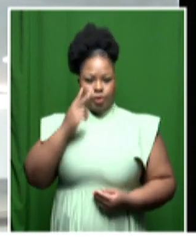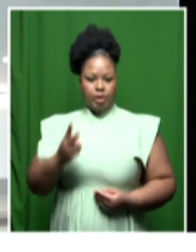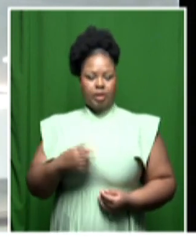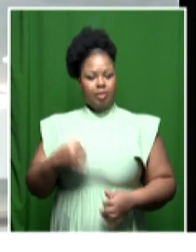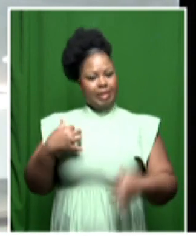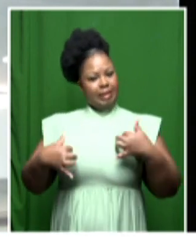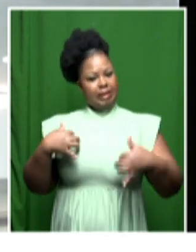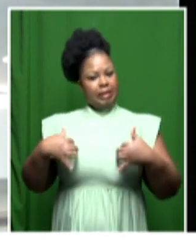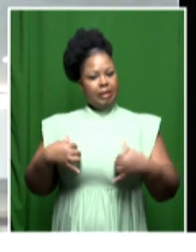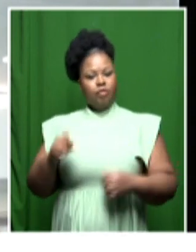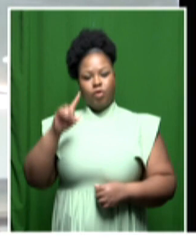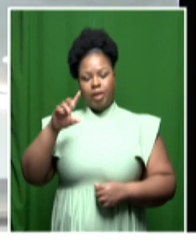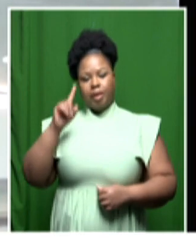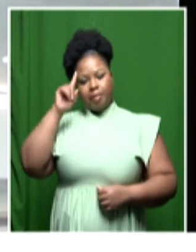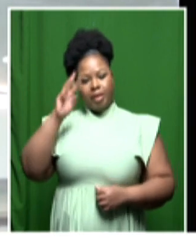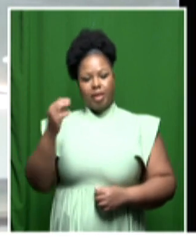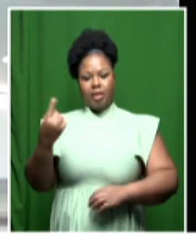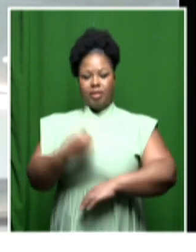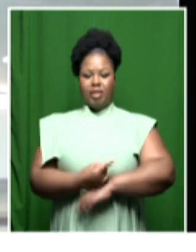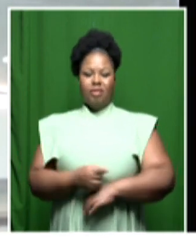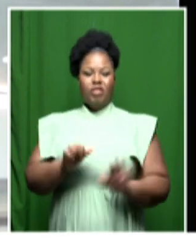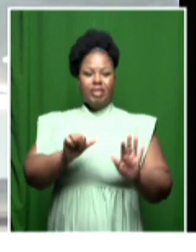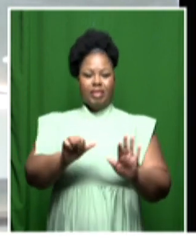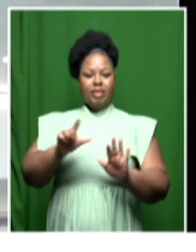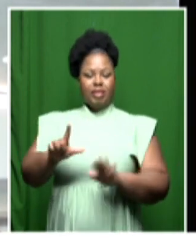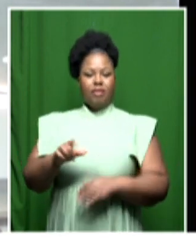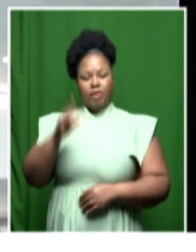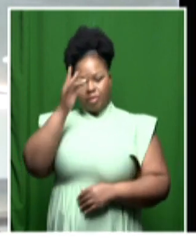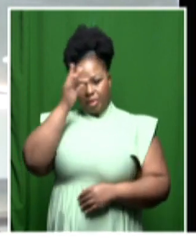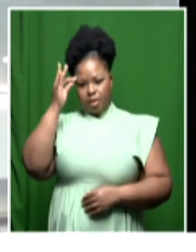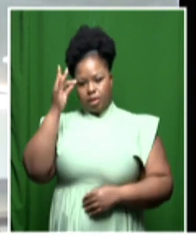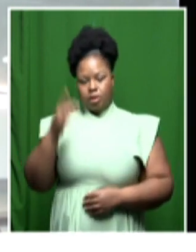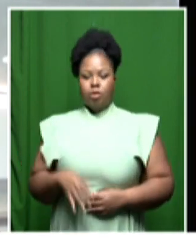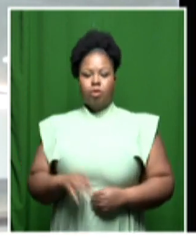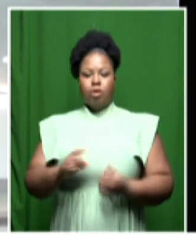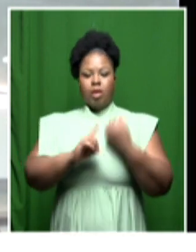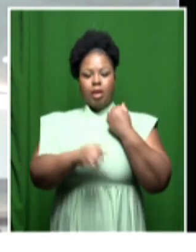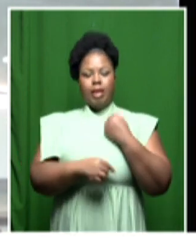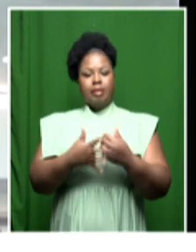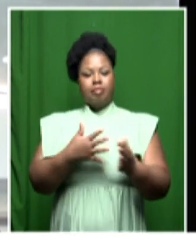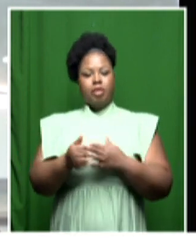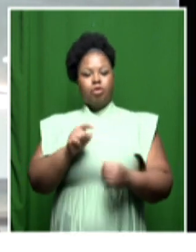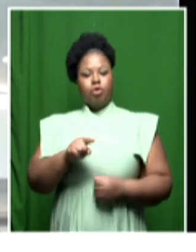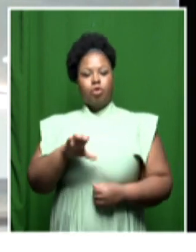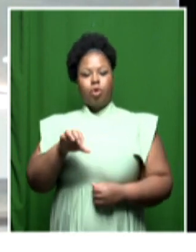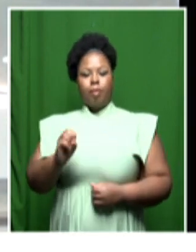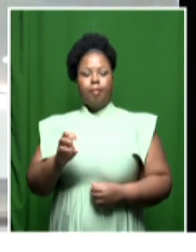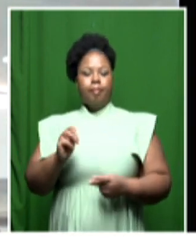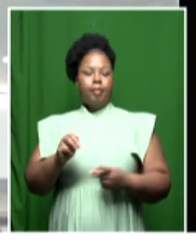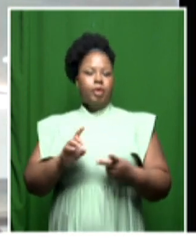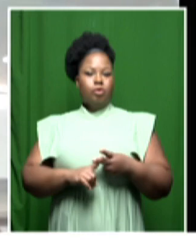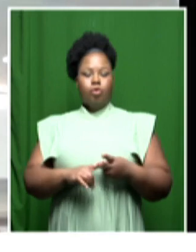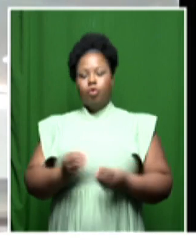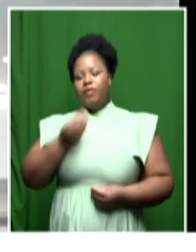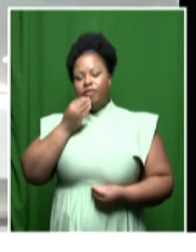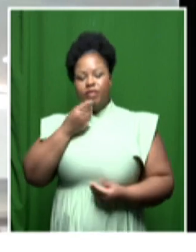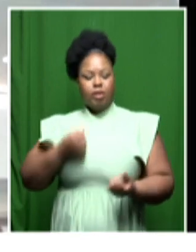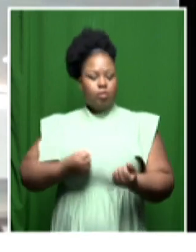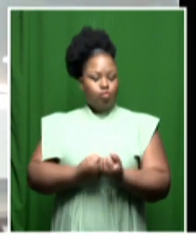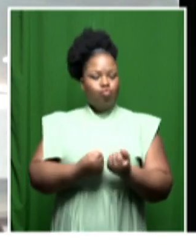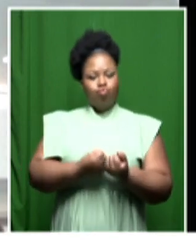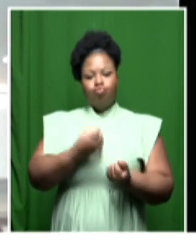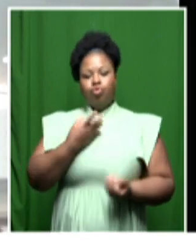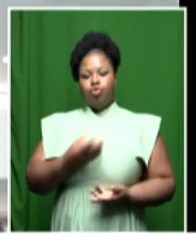around Mandela Day, what we do for 67 minutes, lastminute.com, we get into feeding schemes, we get into sponsorships, and